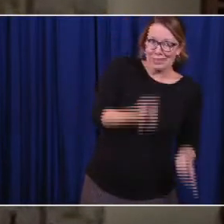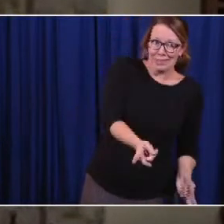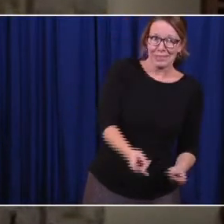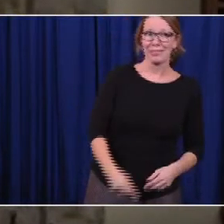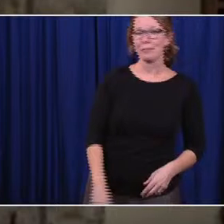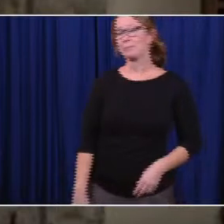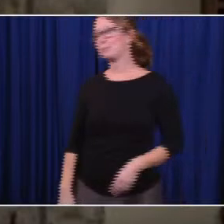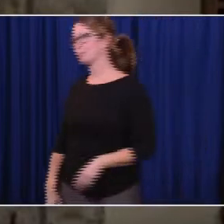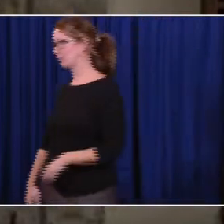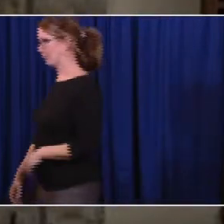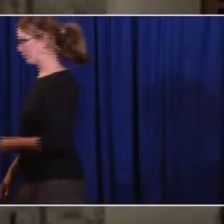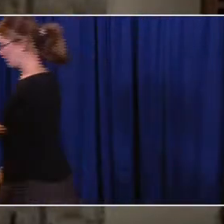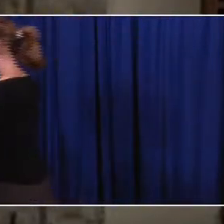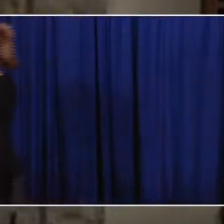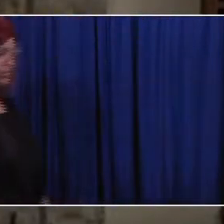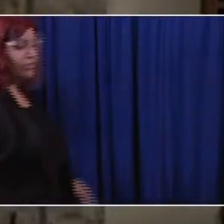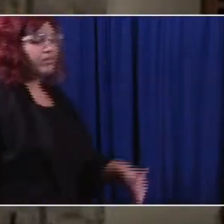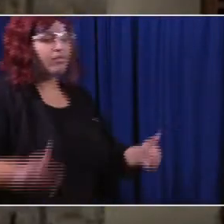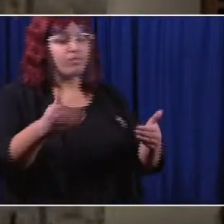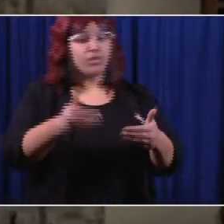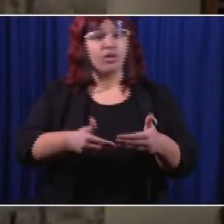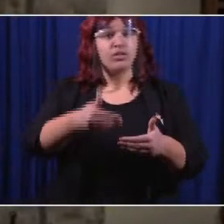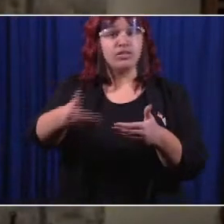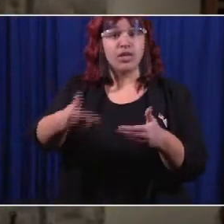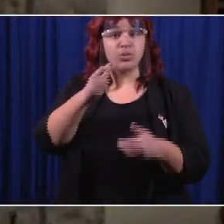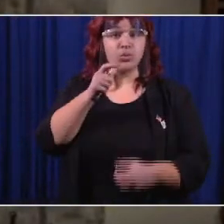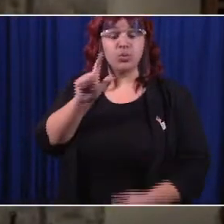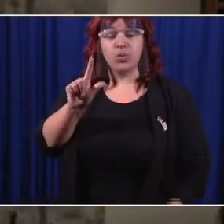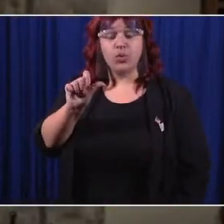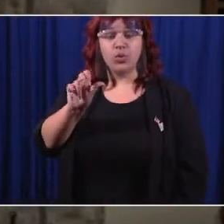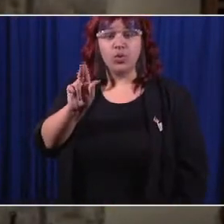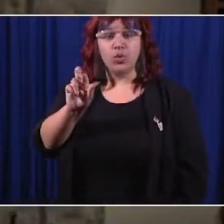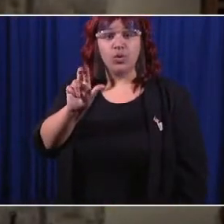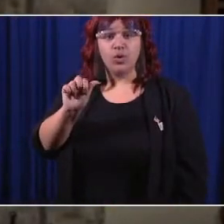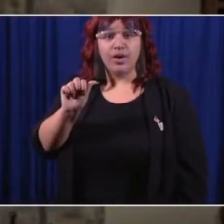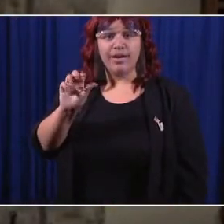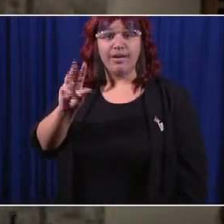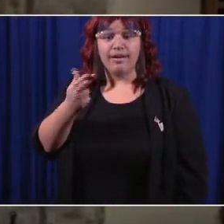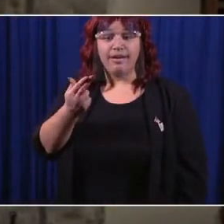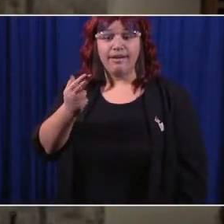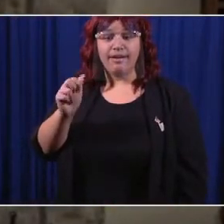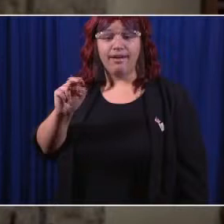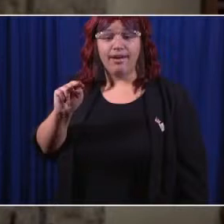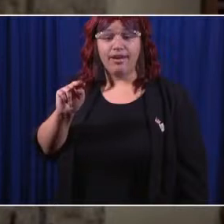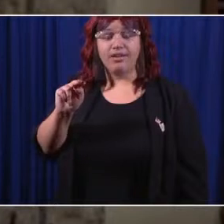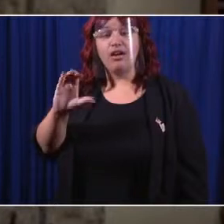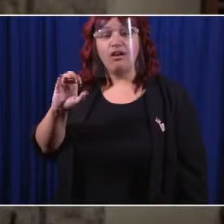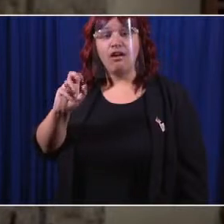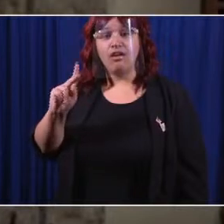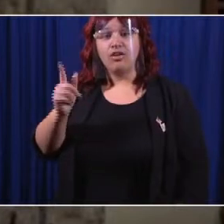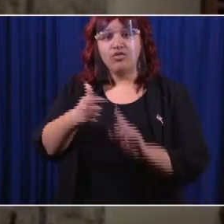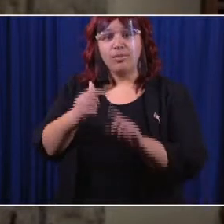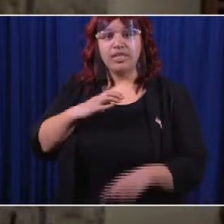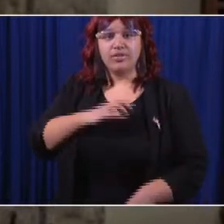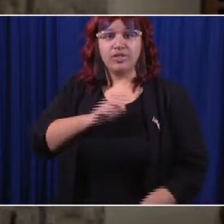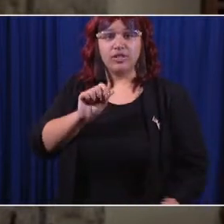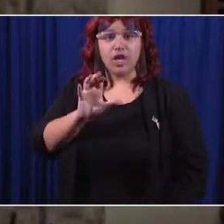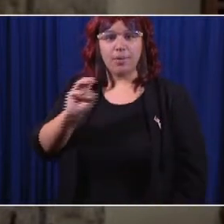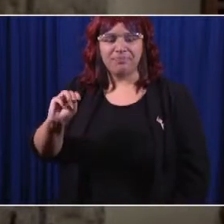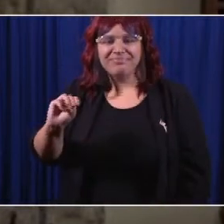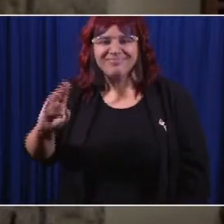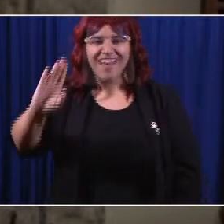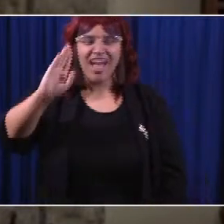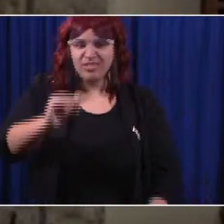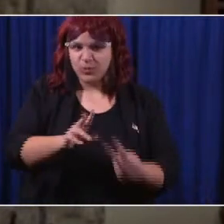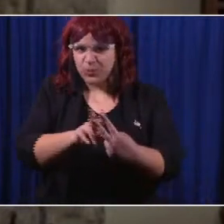Next question is from Laura Hancock at cleveland.com. Hi, Governor. I have Laura. 2 questions. My first question